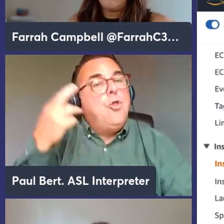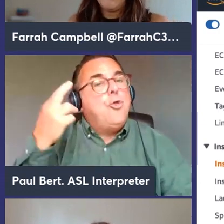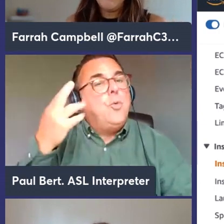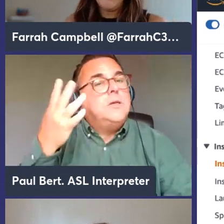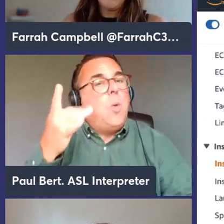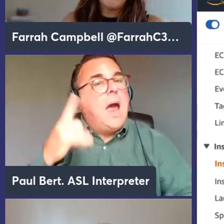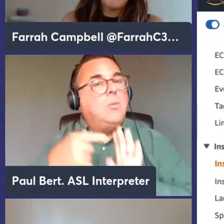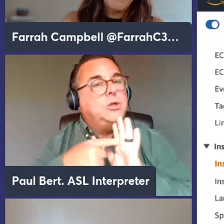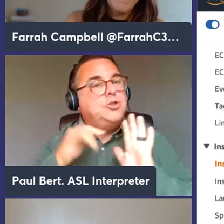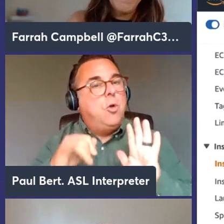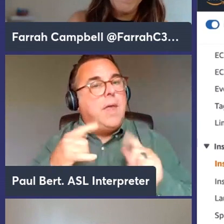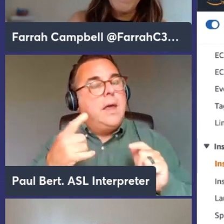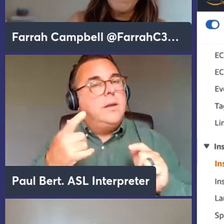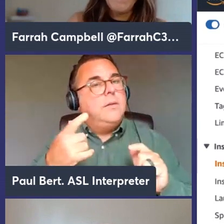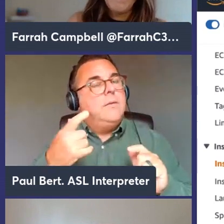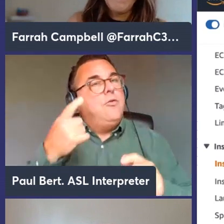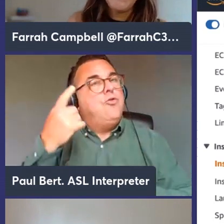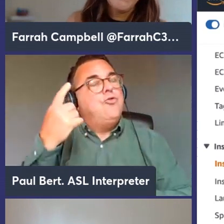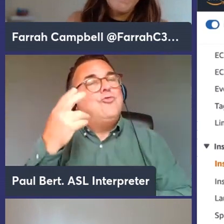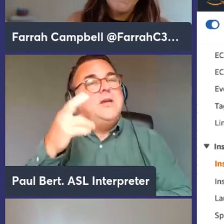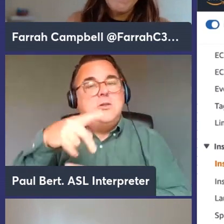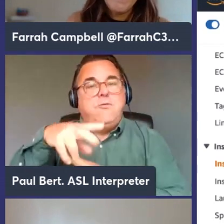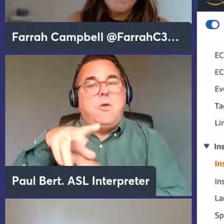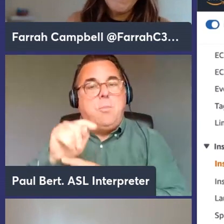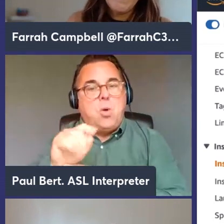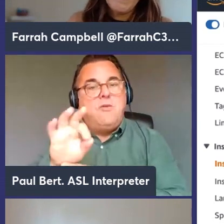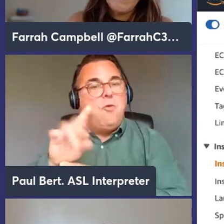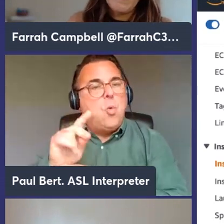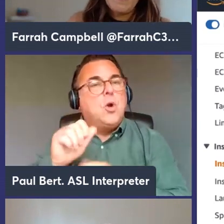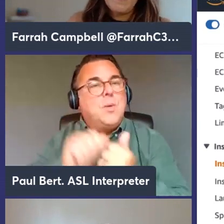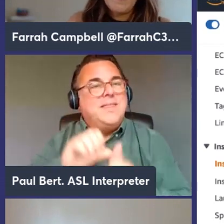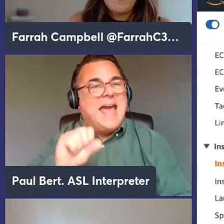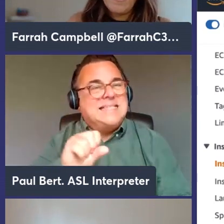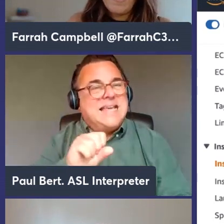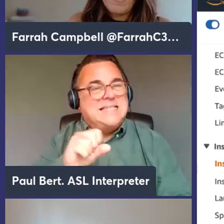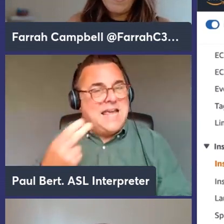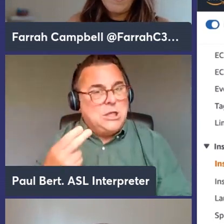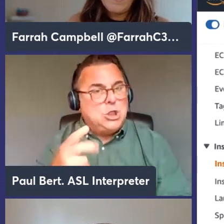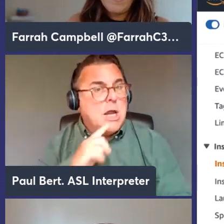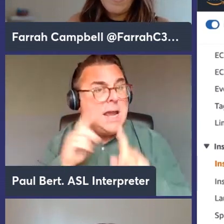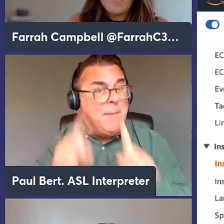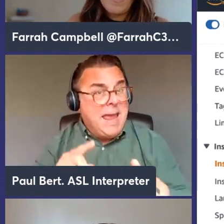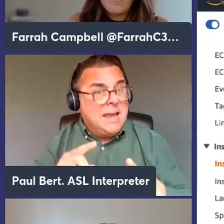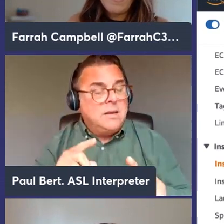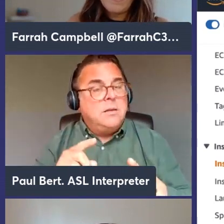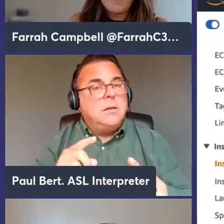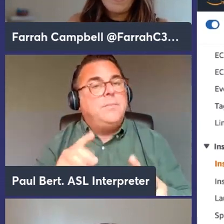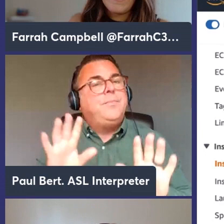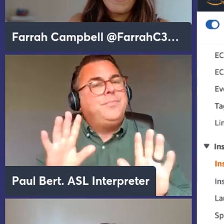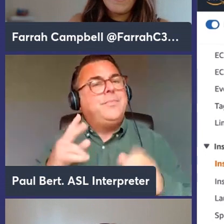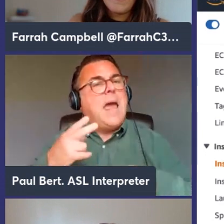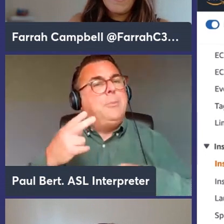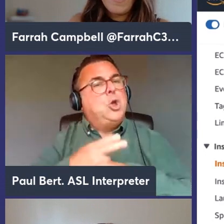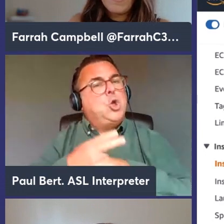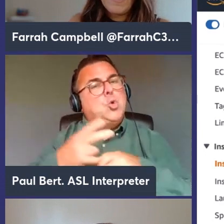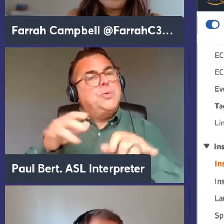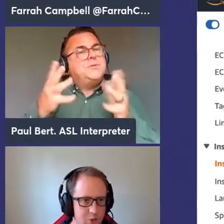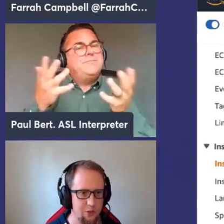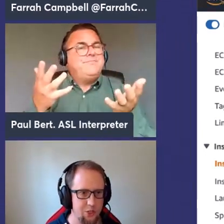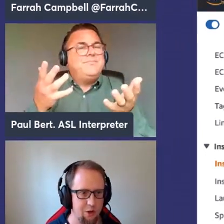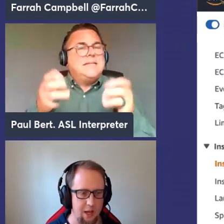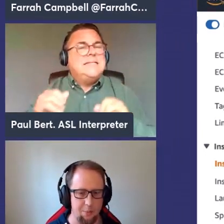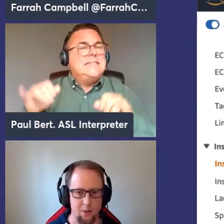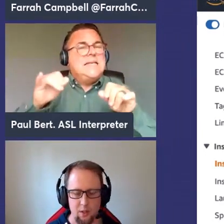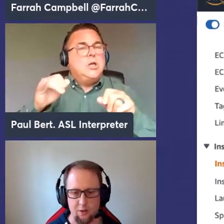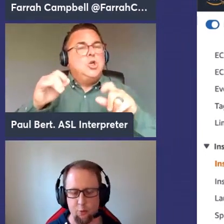did that weird port forwarding in the SSH command is so that I can go in, and I'm just going to use the standard